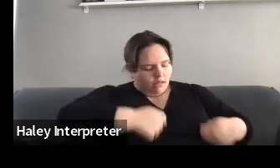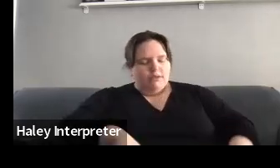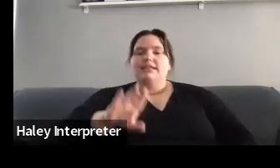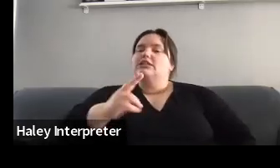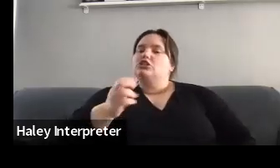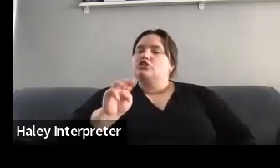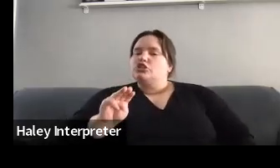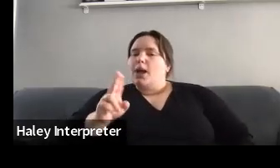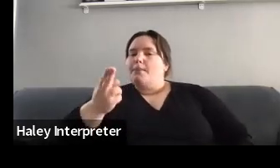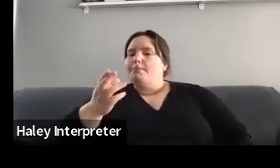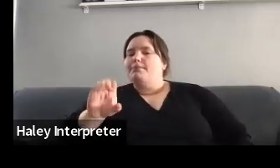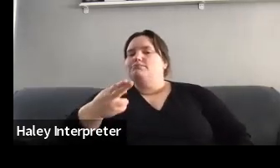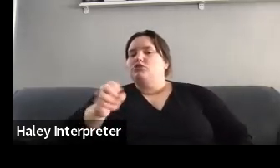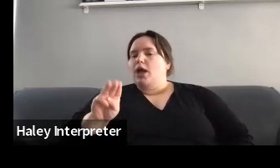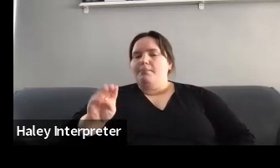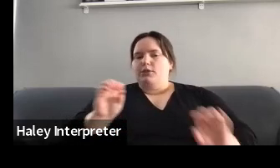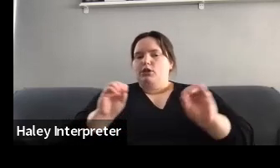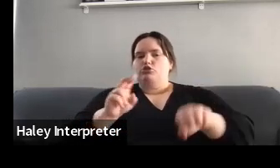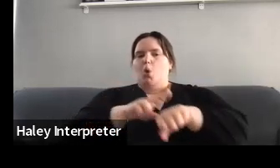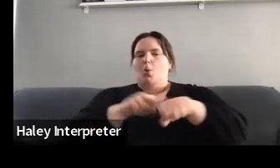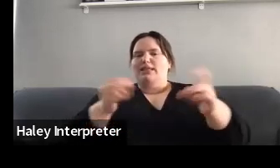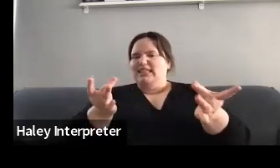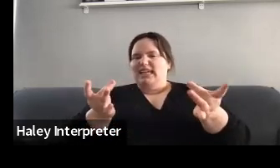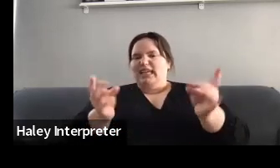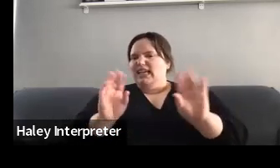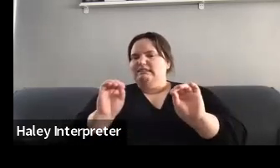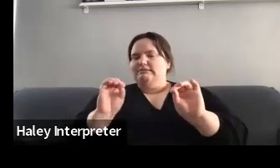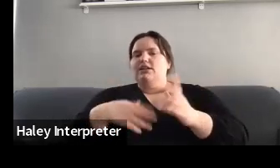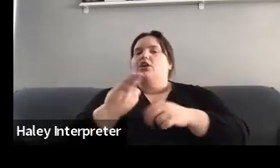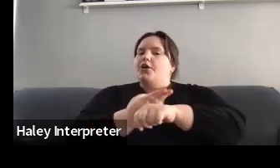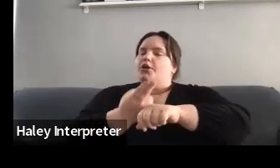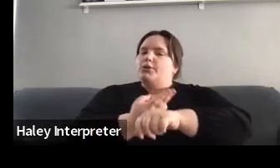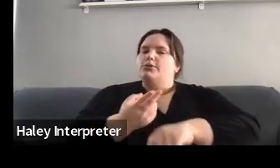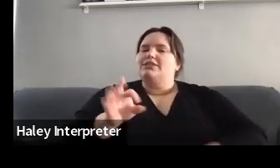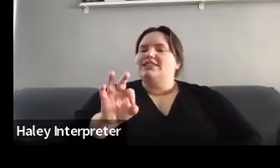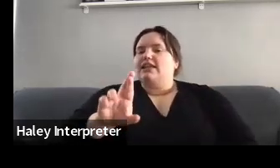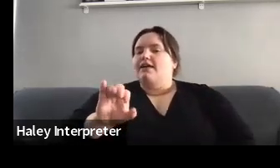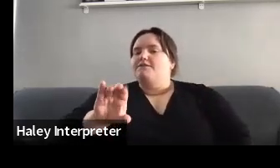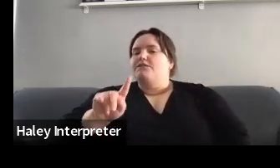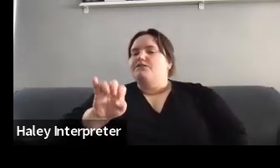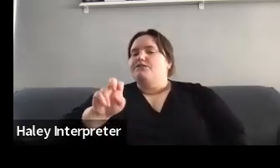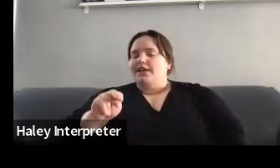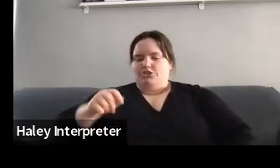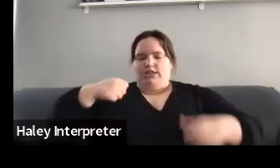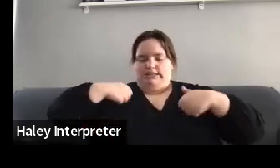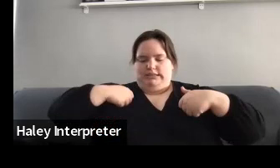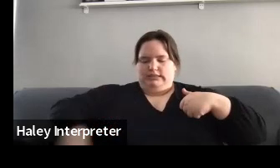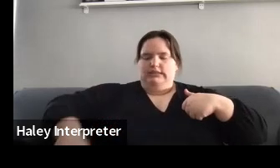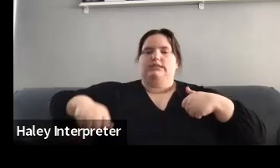have any type of adhesive to it at all. It uses friction and the material that is